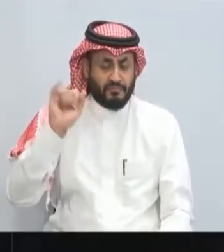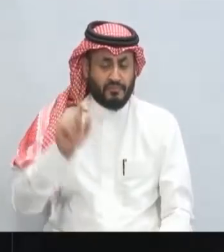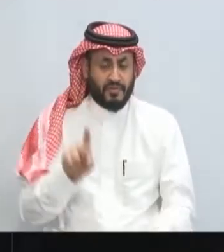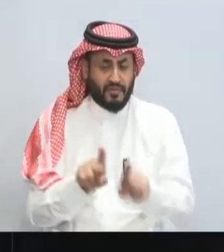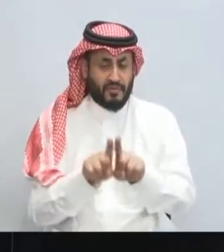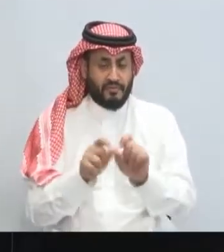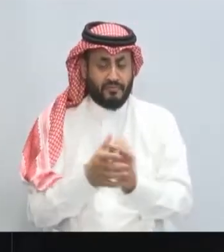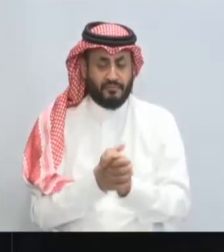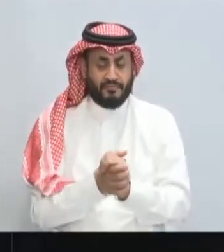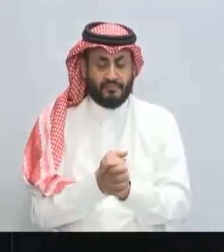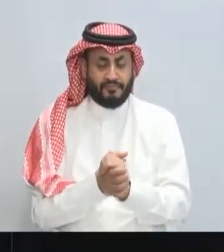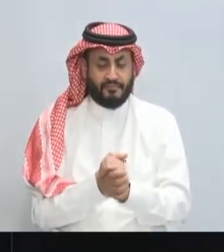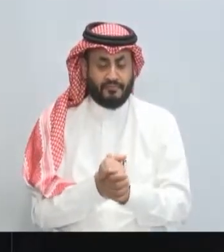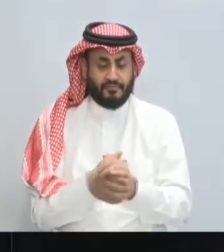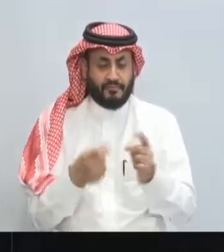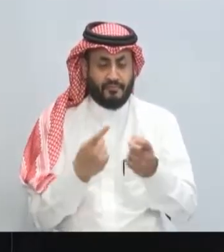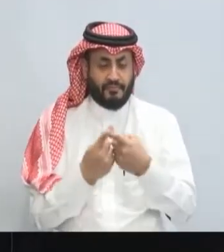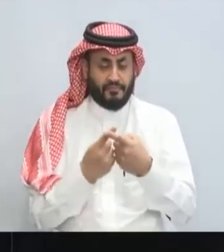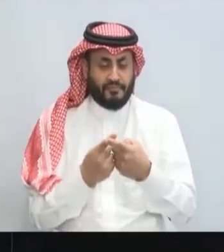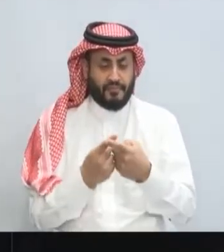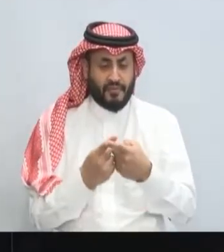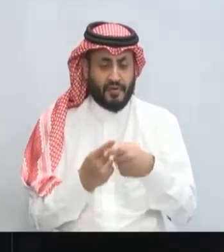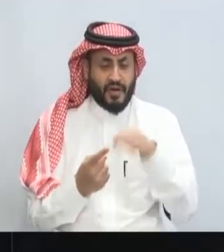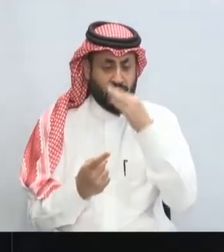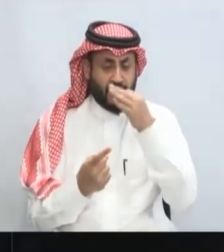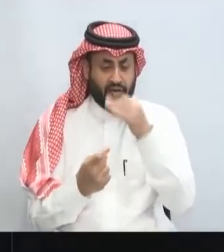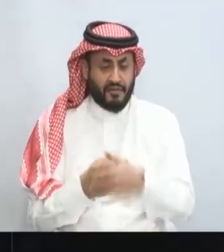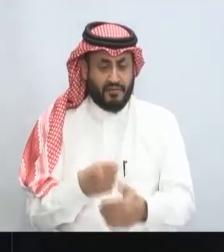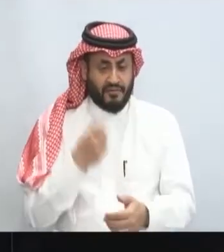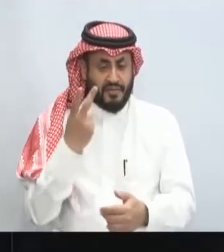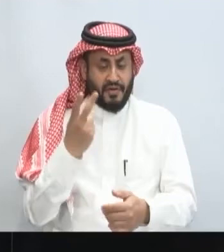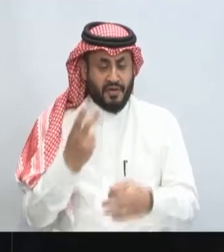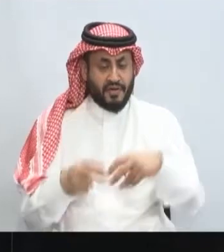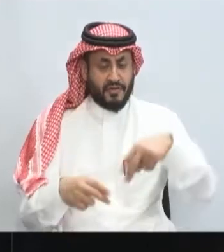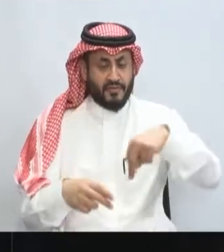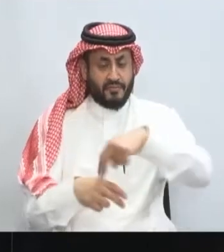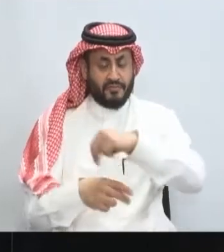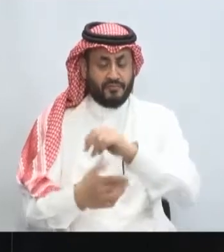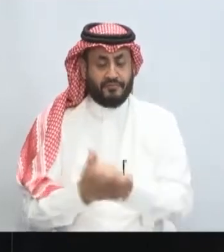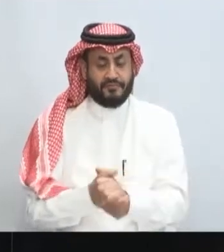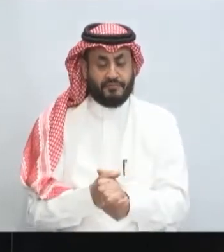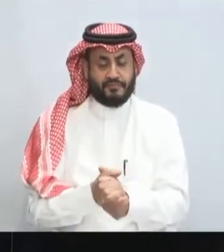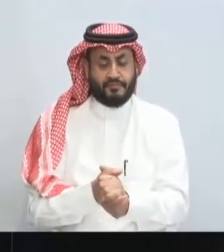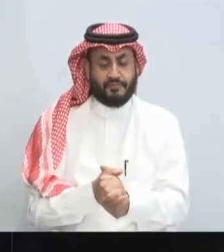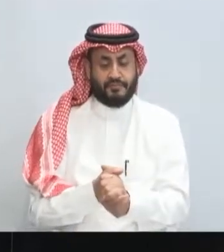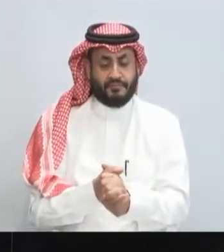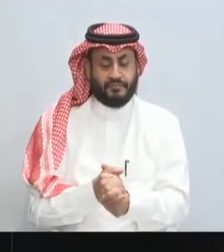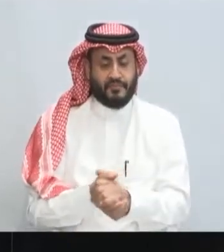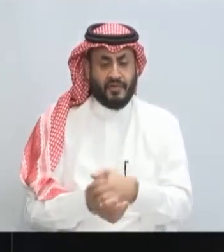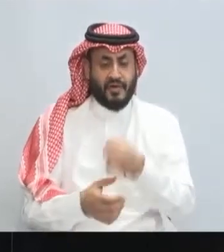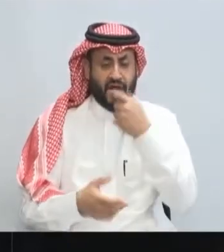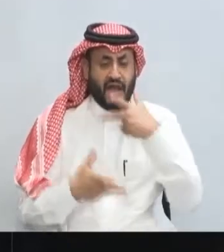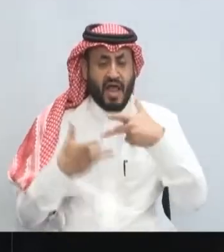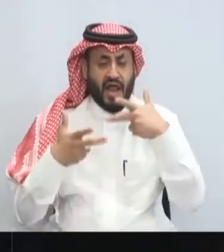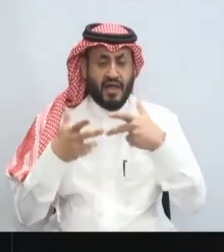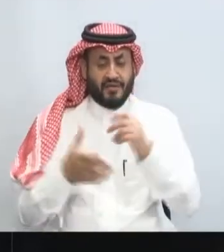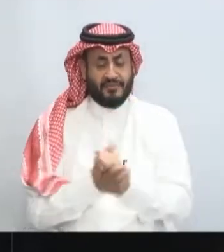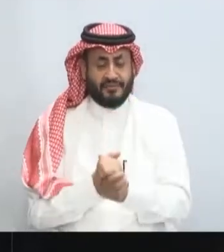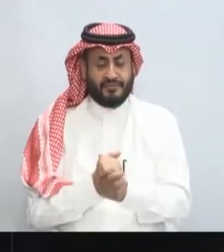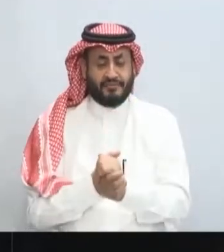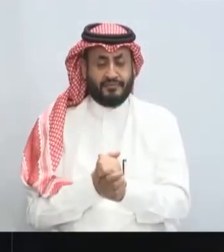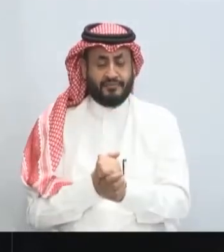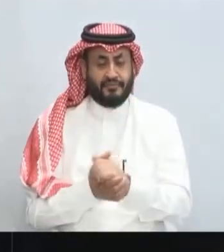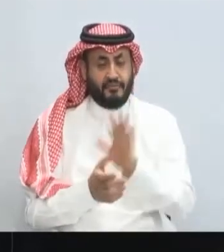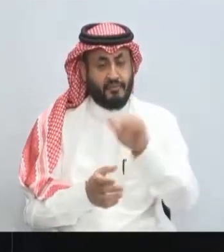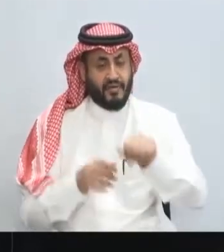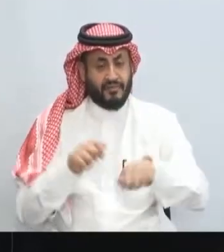say Umar is talking, Ali is walking, and he is laughing and he is